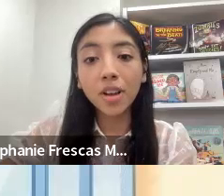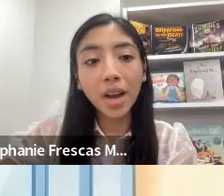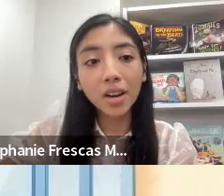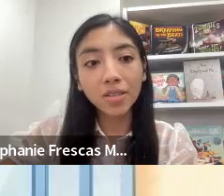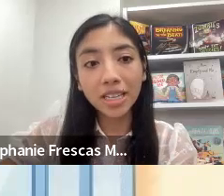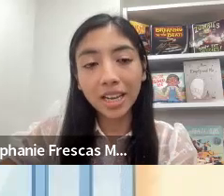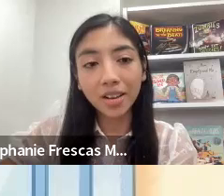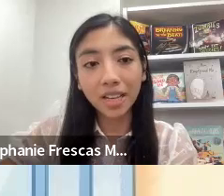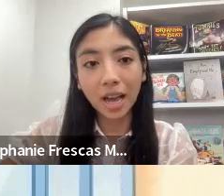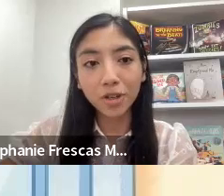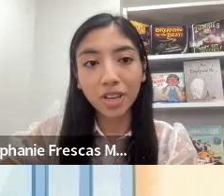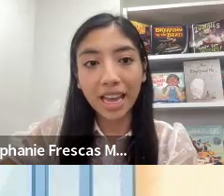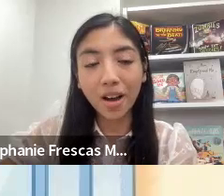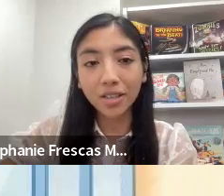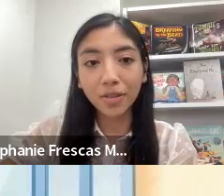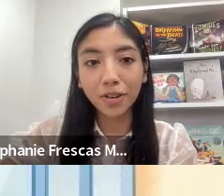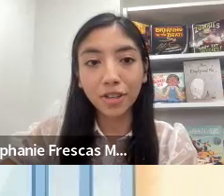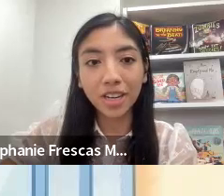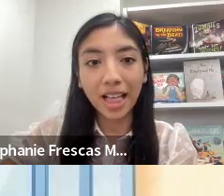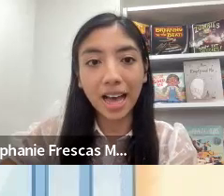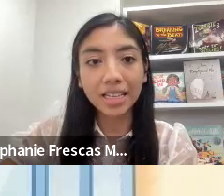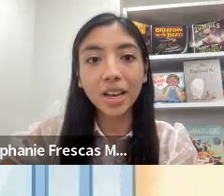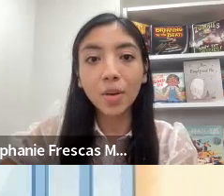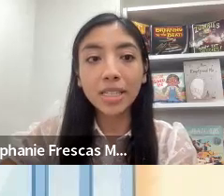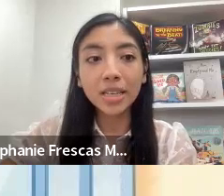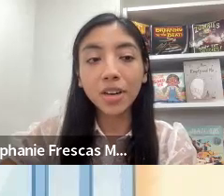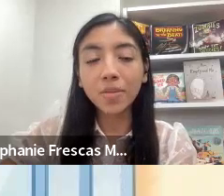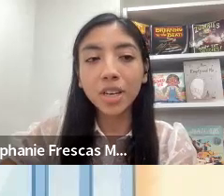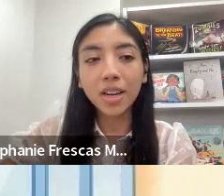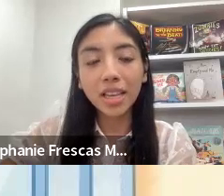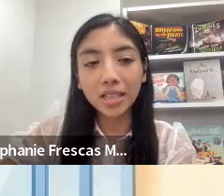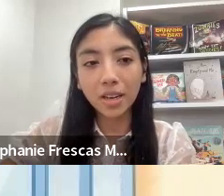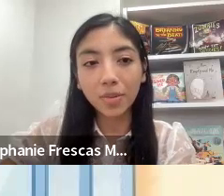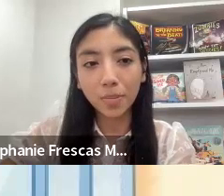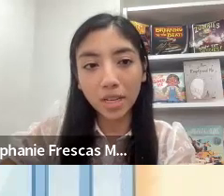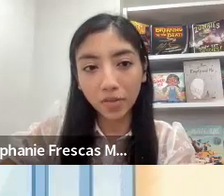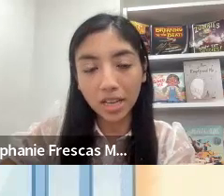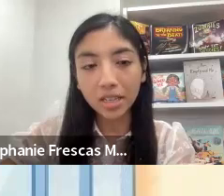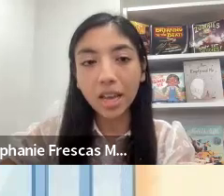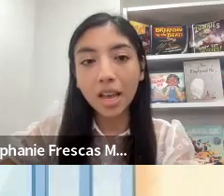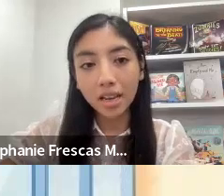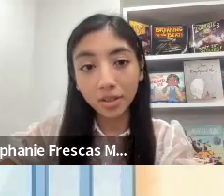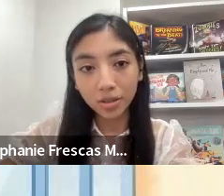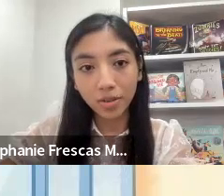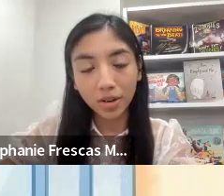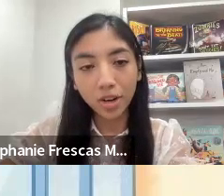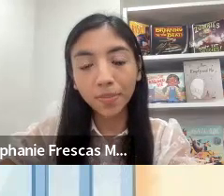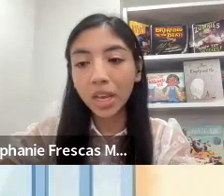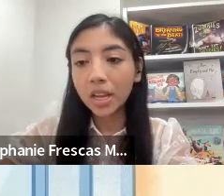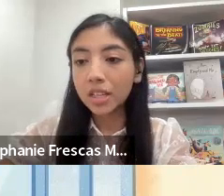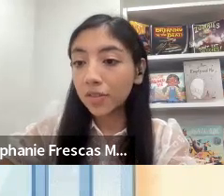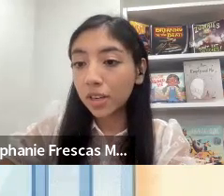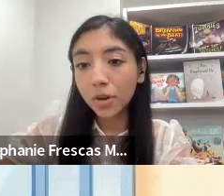With fun background details that capture the chaos of a first grade class, we see Miriam sharing the incident with her best friend and adults around